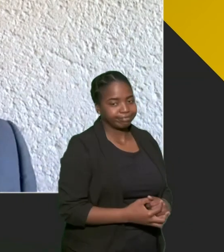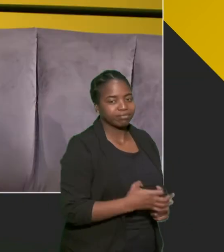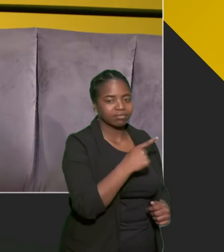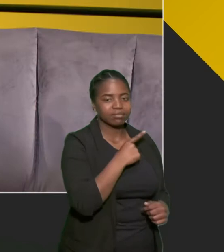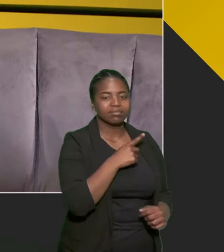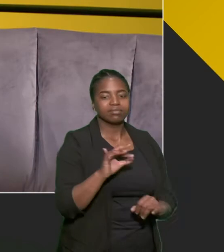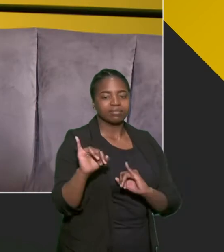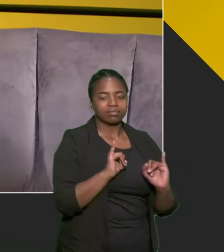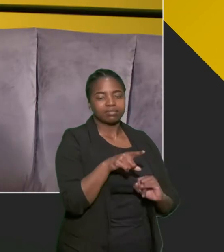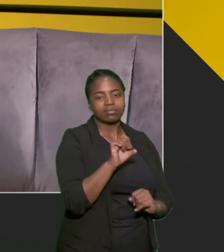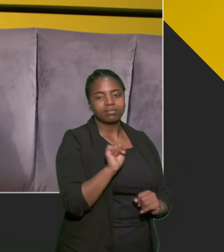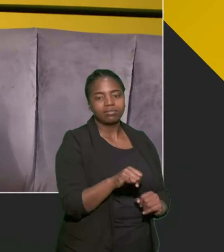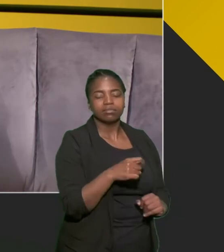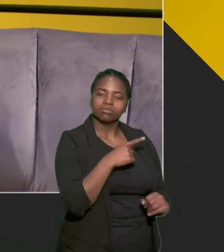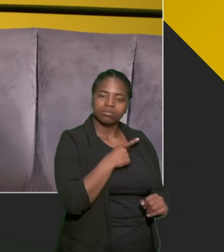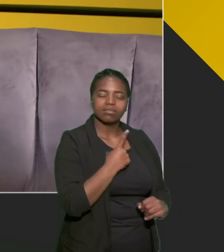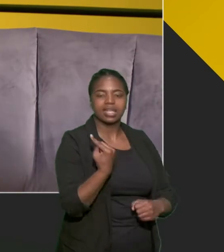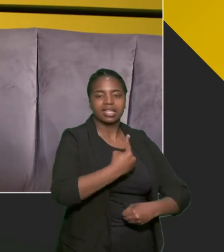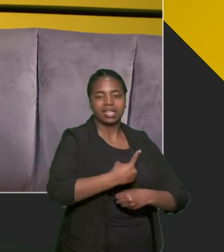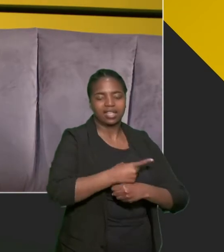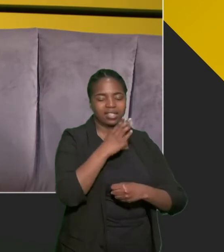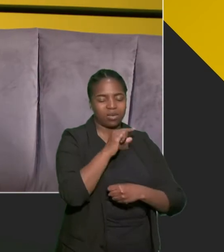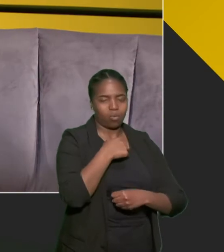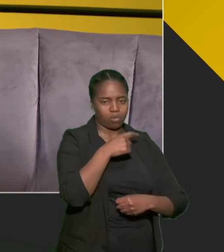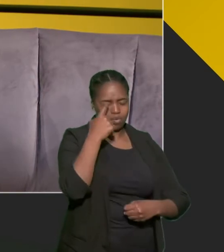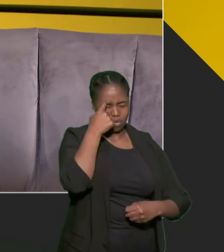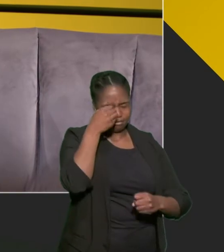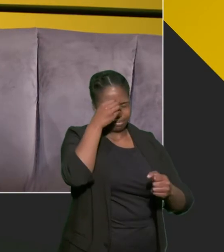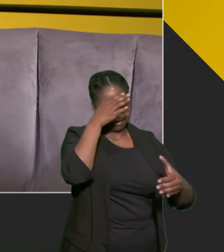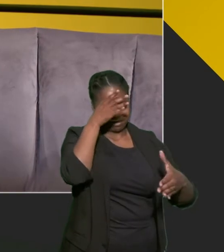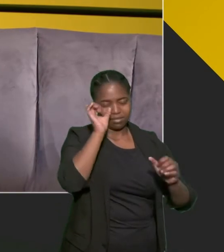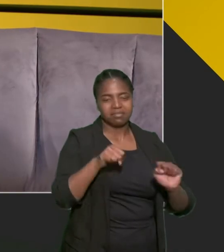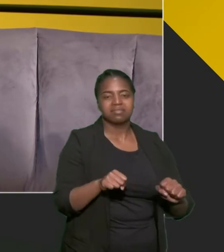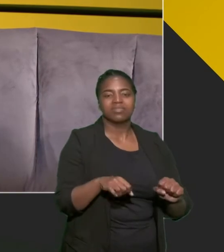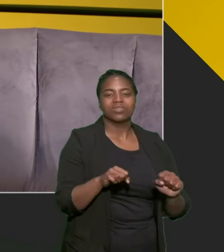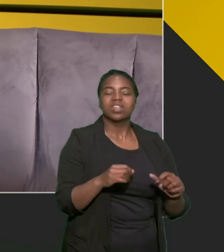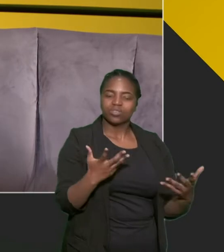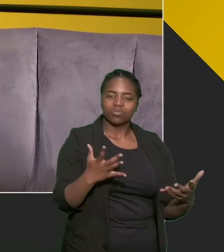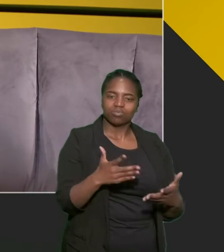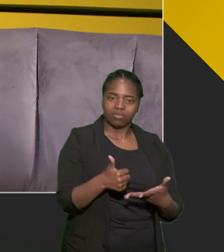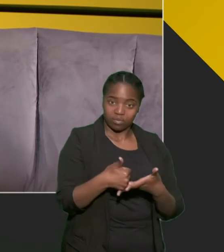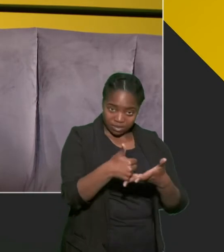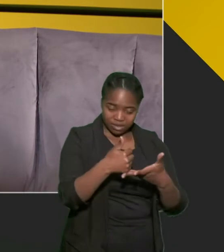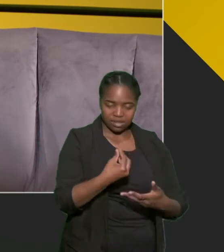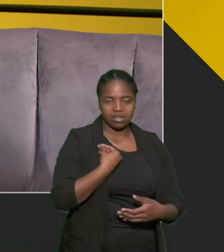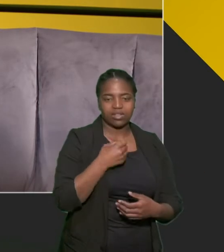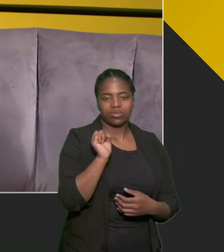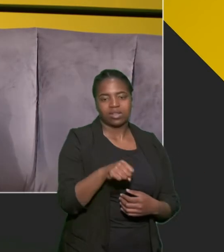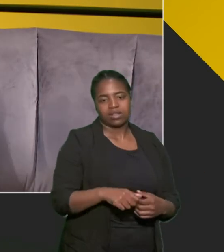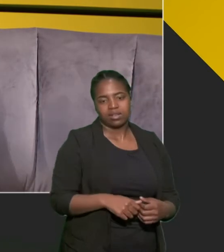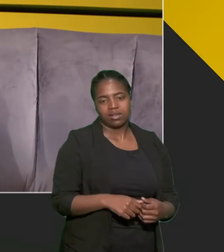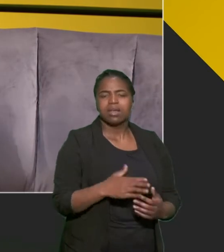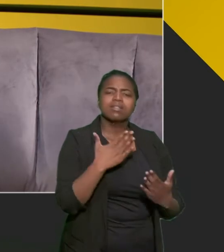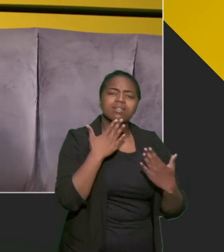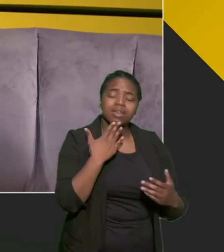sigma la when I my teacher was a good teacher, because we know you're going to ask us imbuze balegile that the young people should be asking. Yeah,